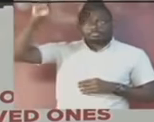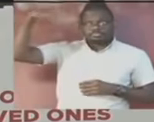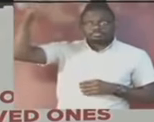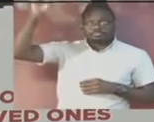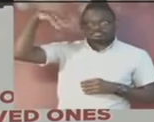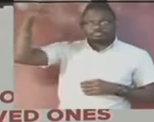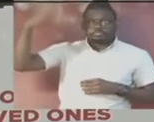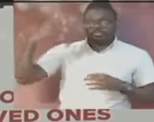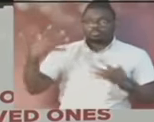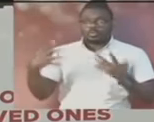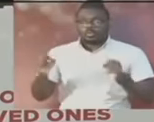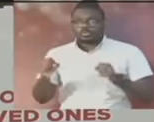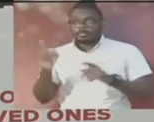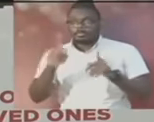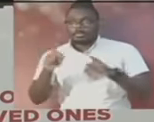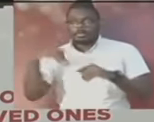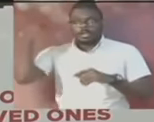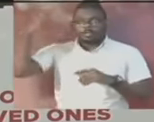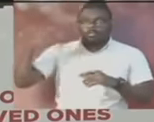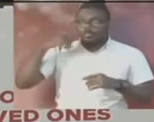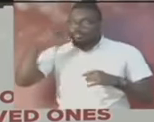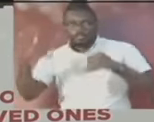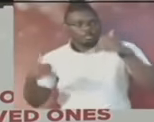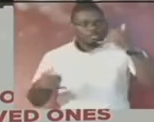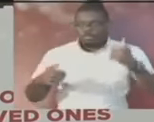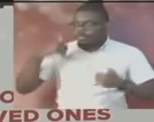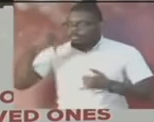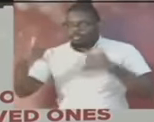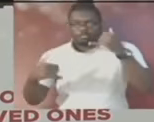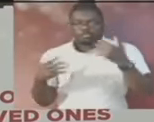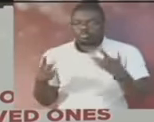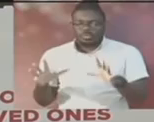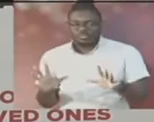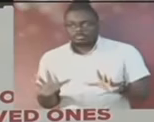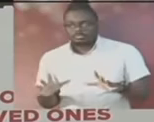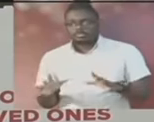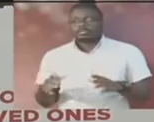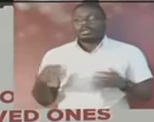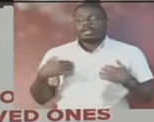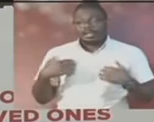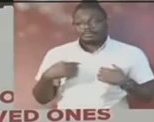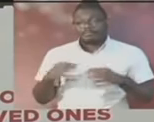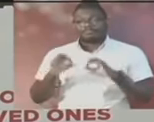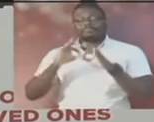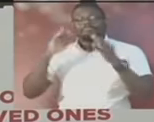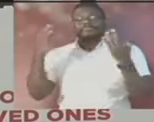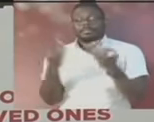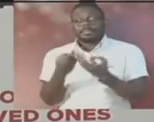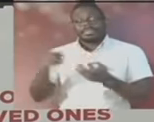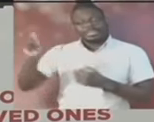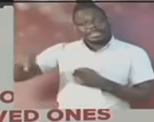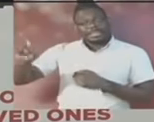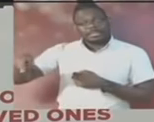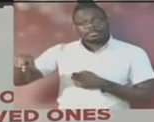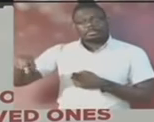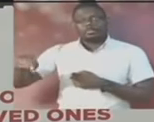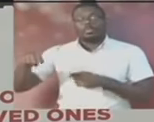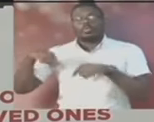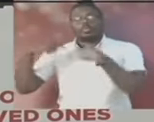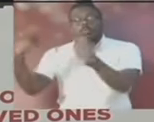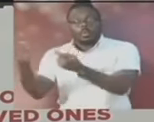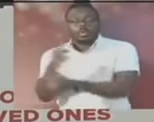overwhelm our ambulance services. If you have a relative or if you yourself require hospitalization for a condition